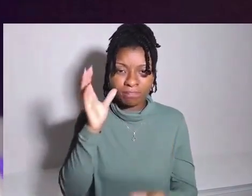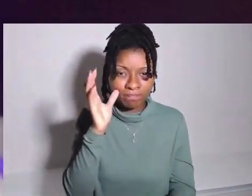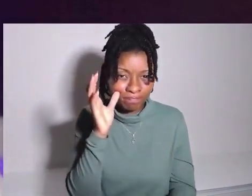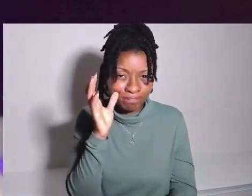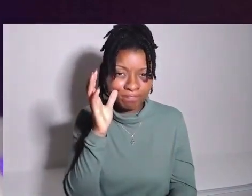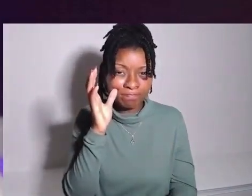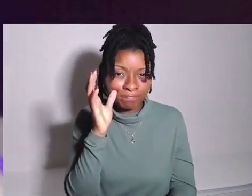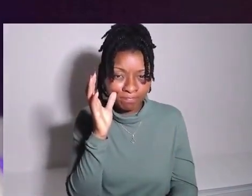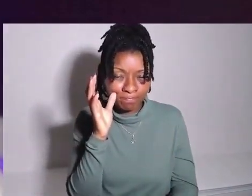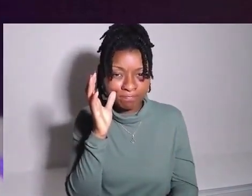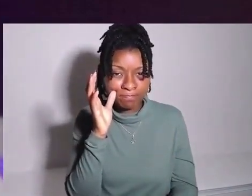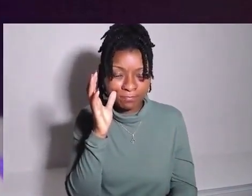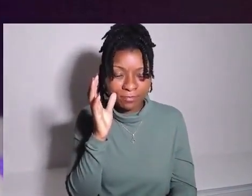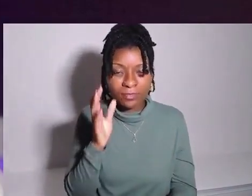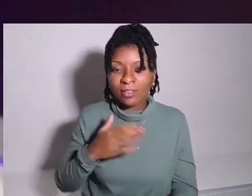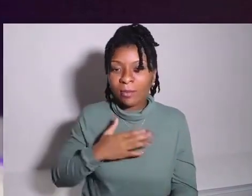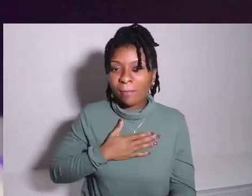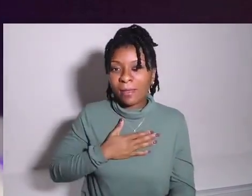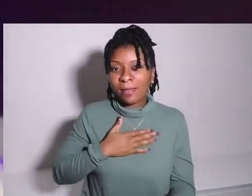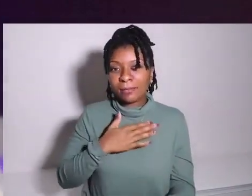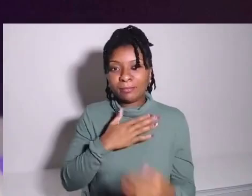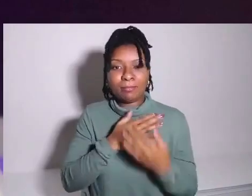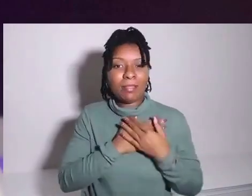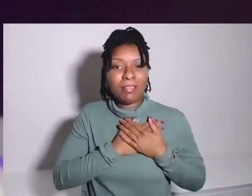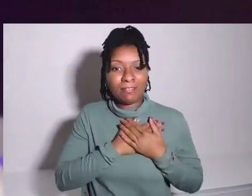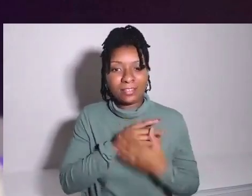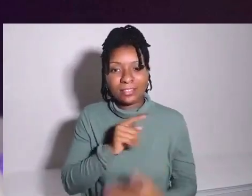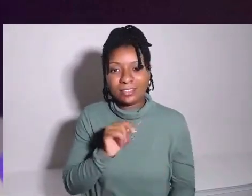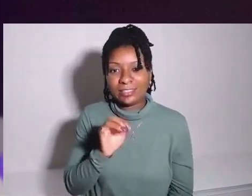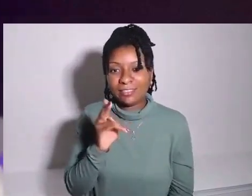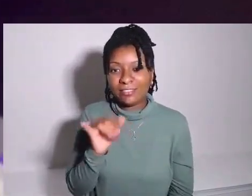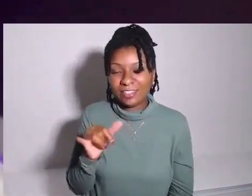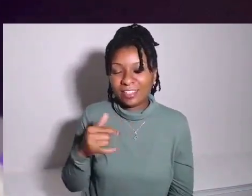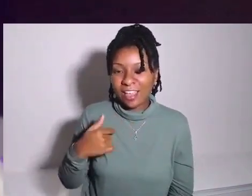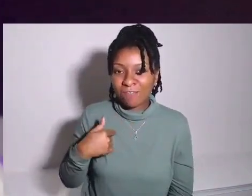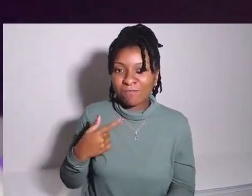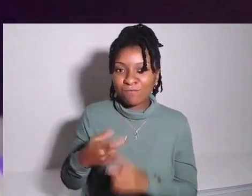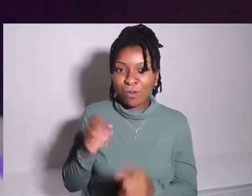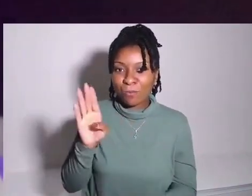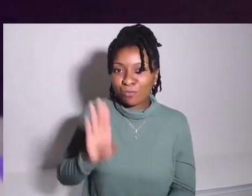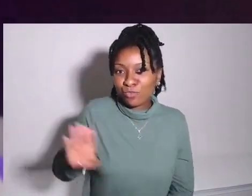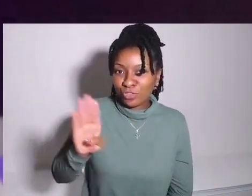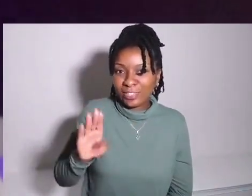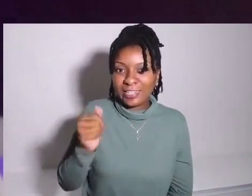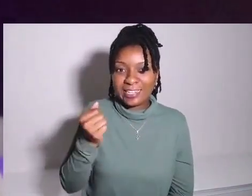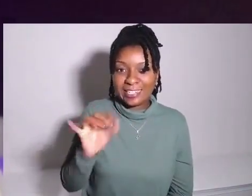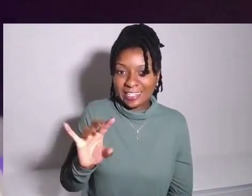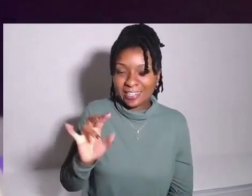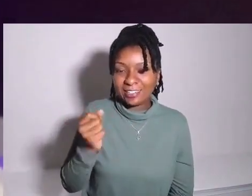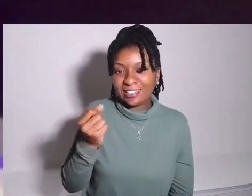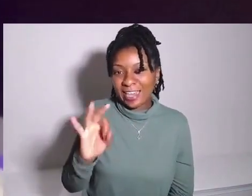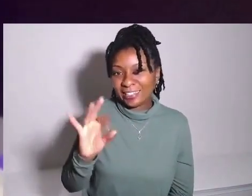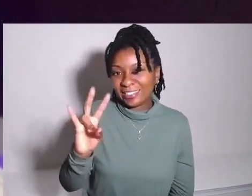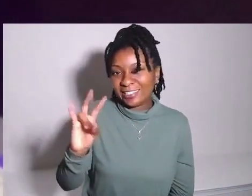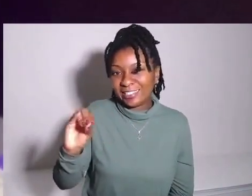shared, I am from Brooklyn. I'm from 1970s Brooklyn. Yes, that's Brooklyn.